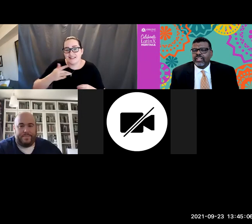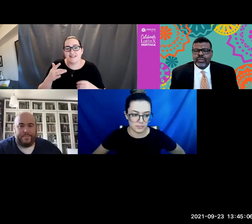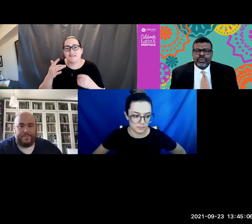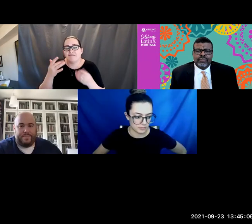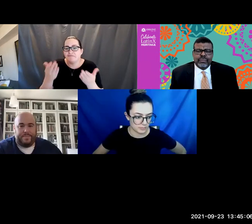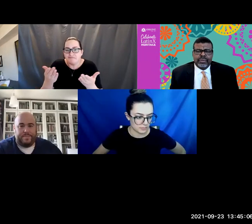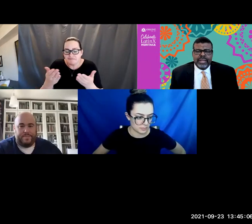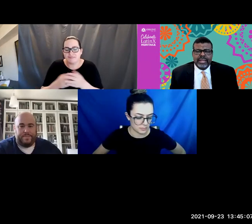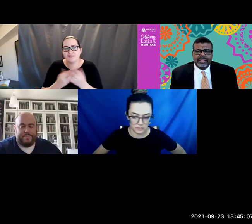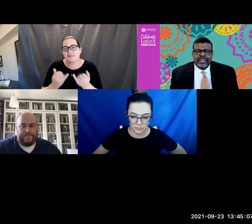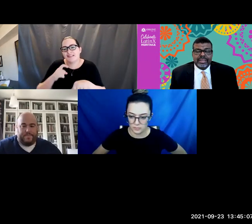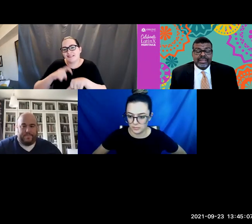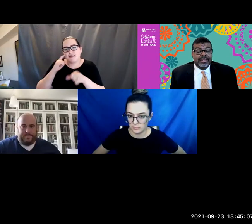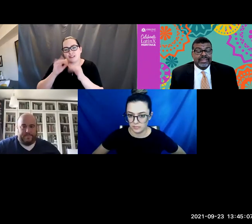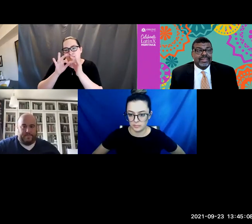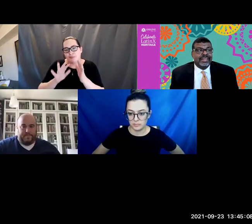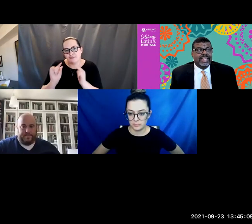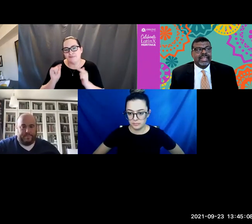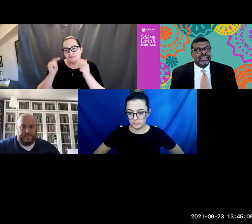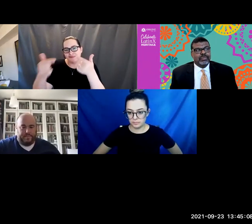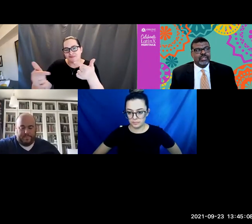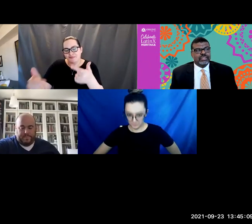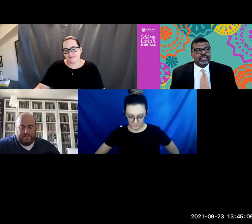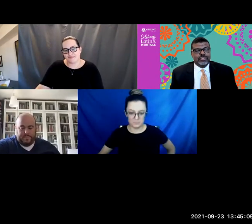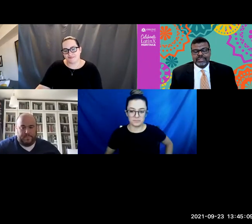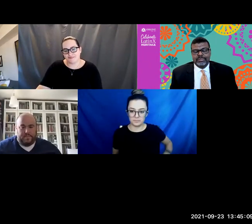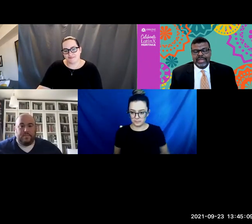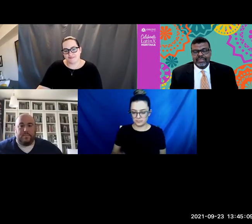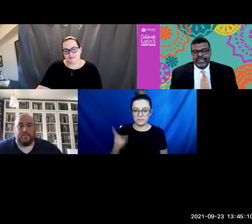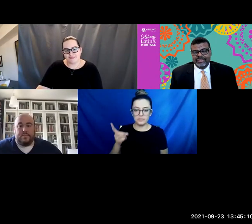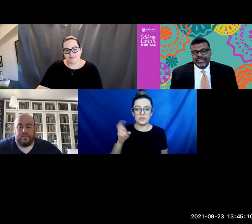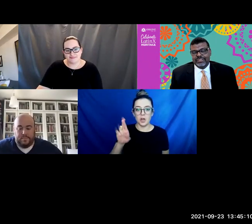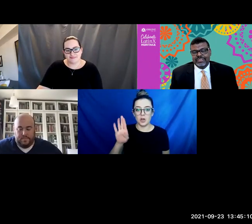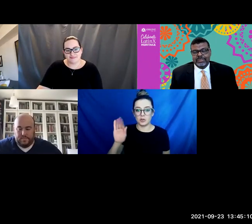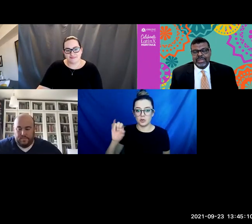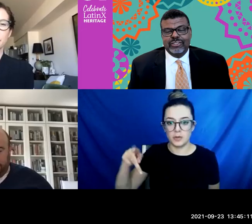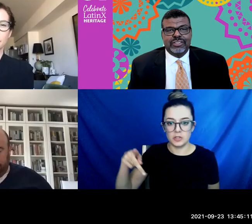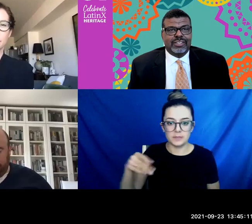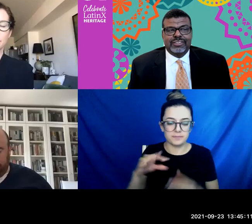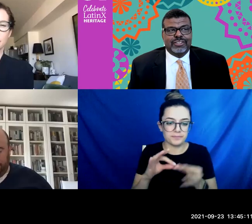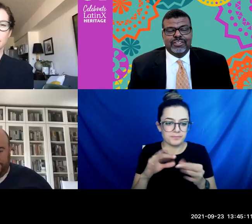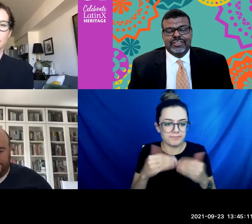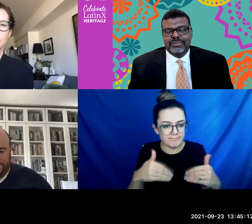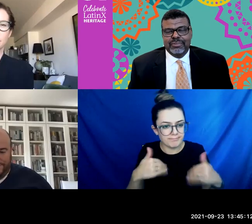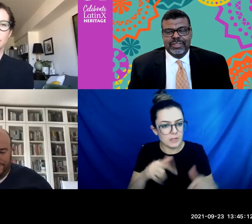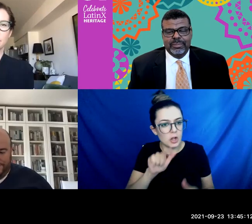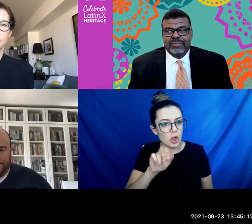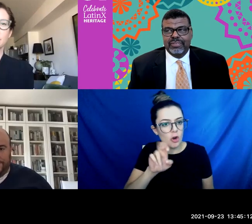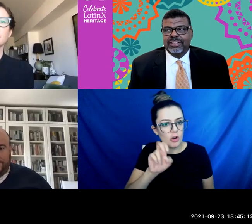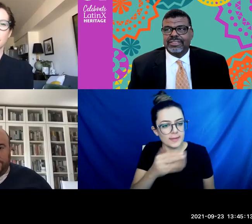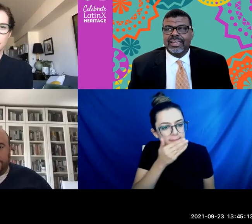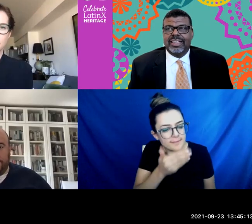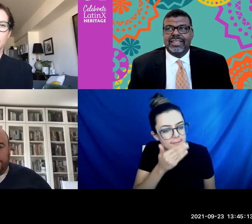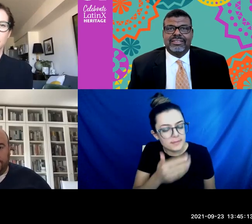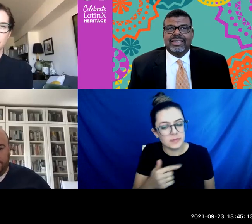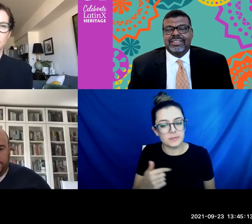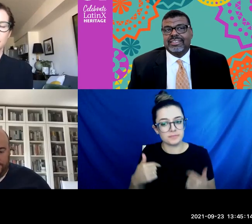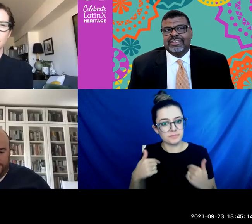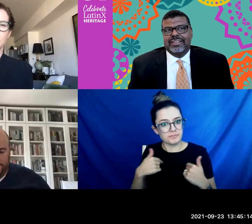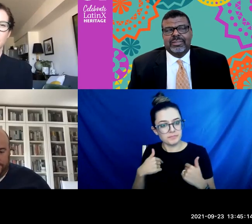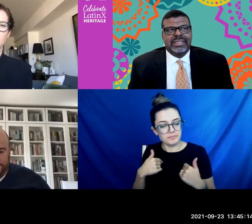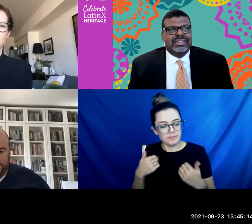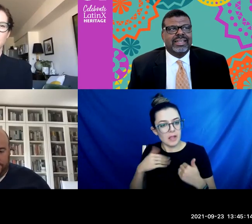Lauren, thank you for that. As someone who has a journalism background, I was a journalism major, taught journalism for a number of years, I'd